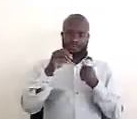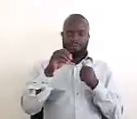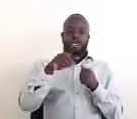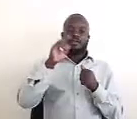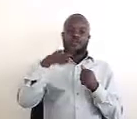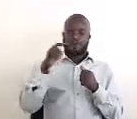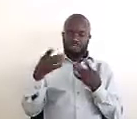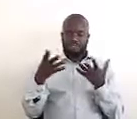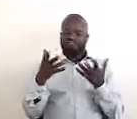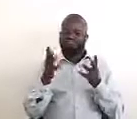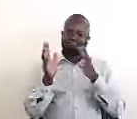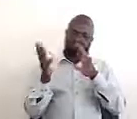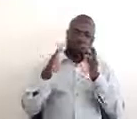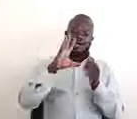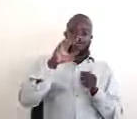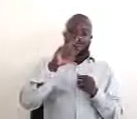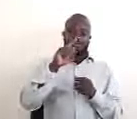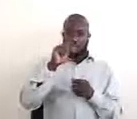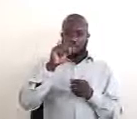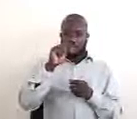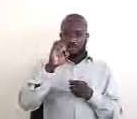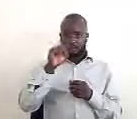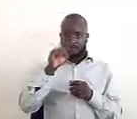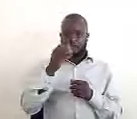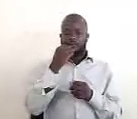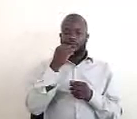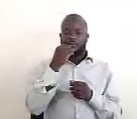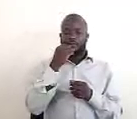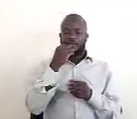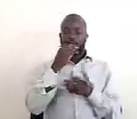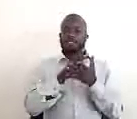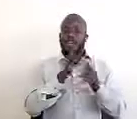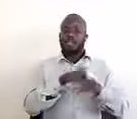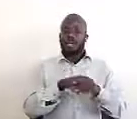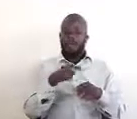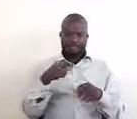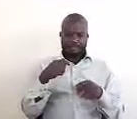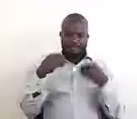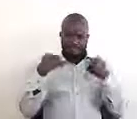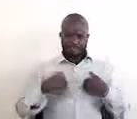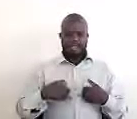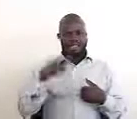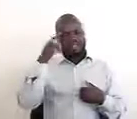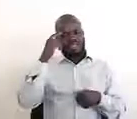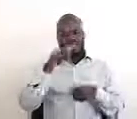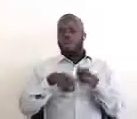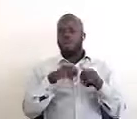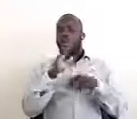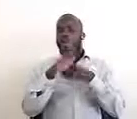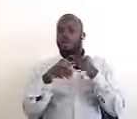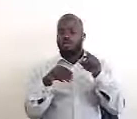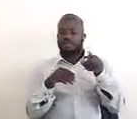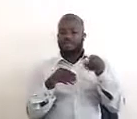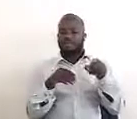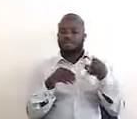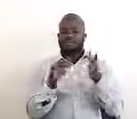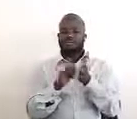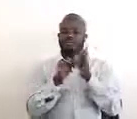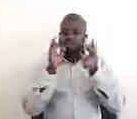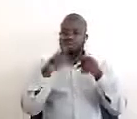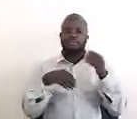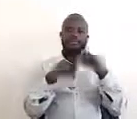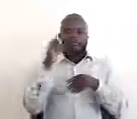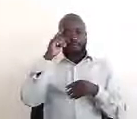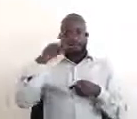and disposed of 50 tons of food. And sometimes, personally, I get freaked out when I think about all of the